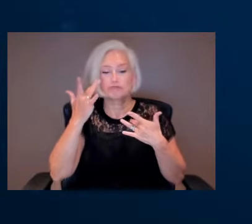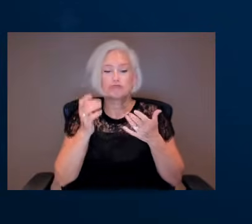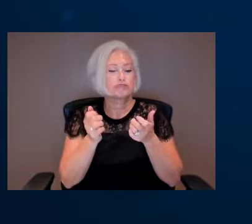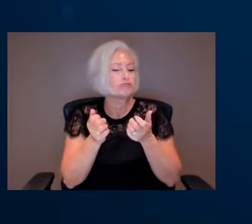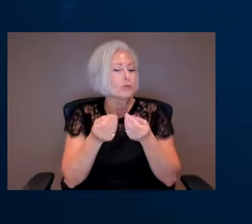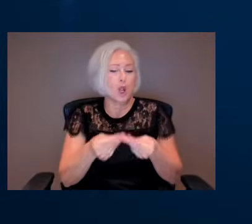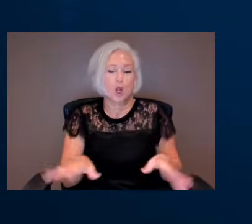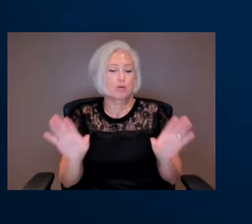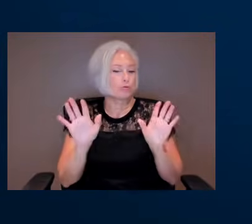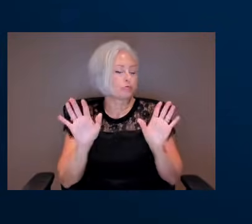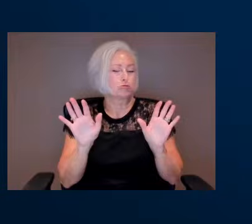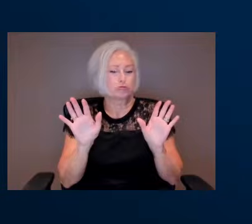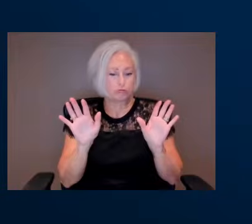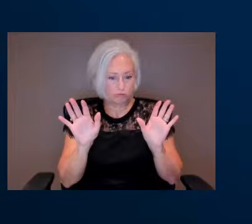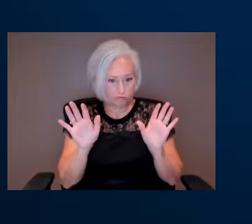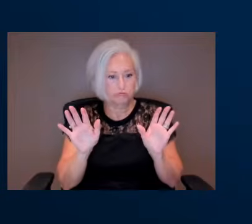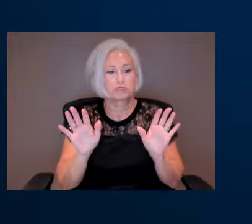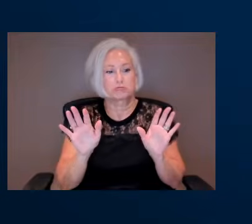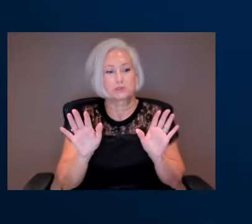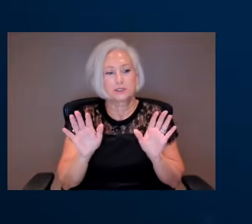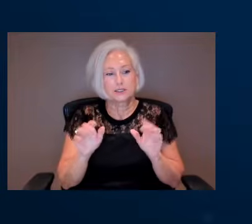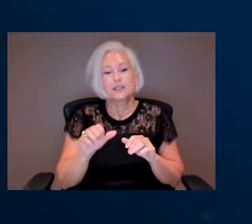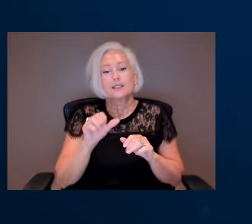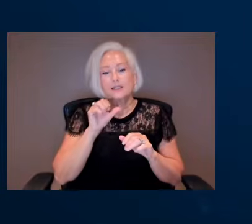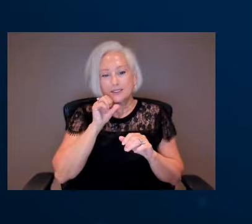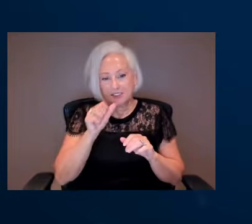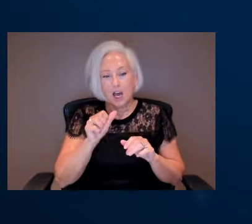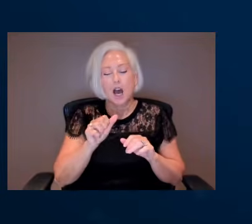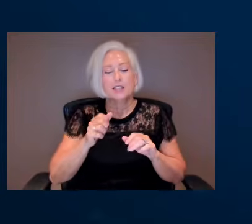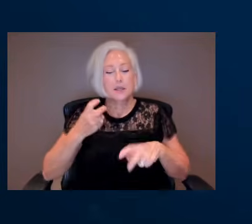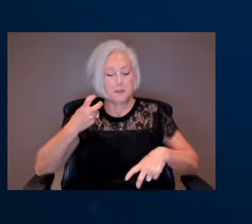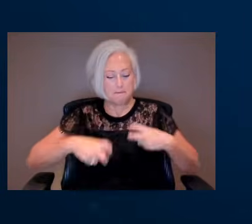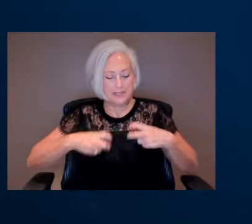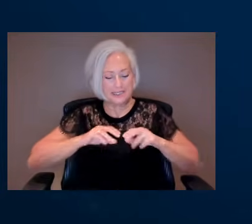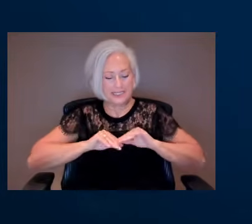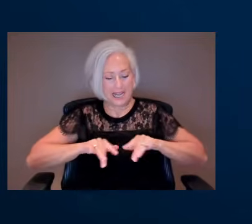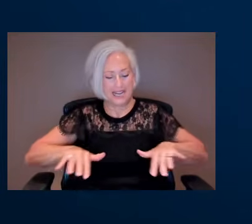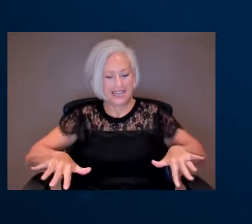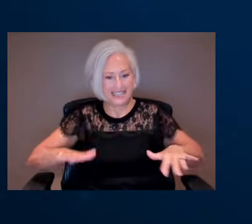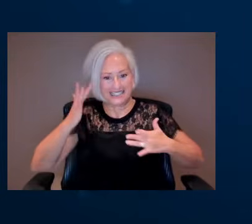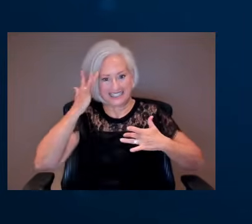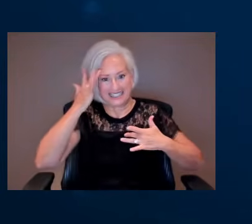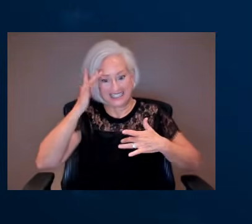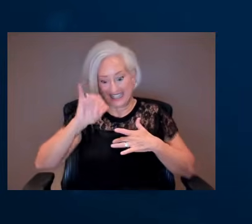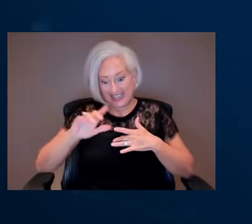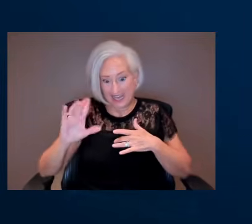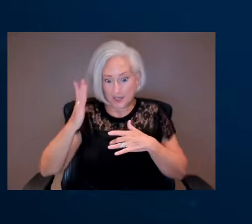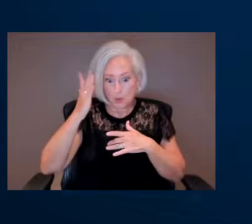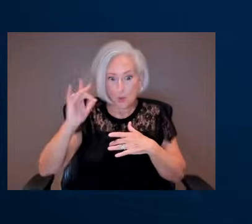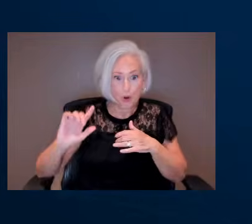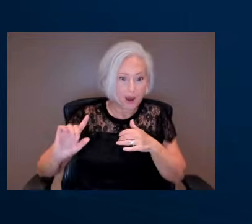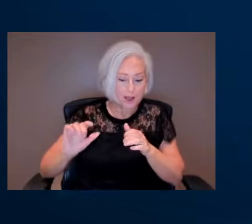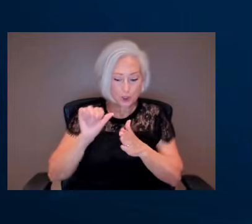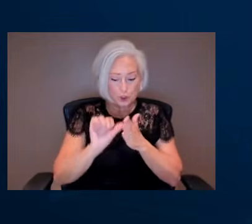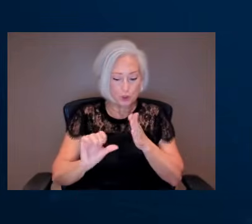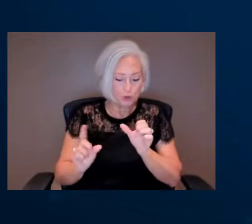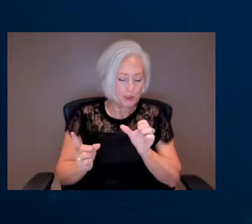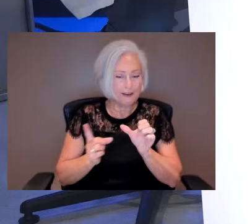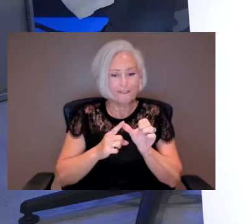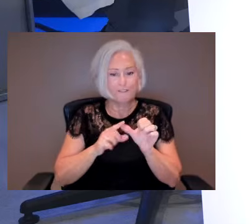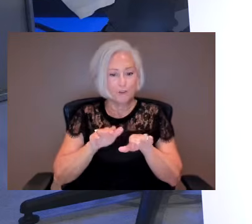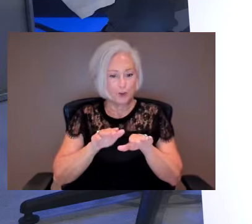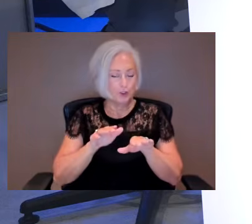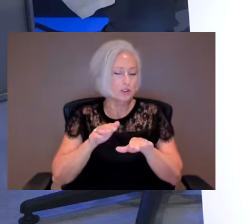not the potential micrometastatic disease. But yeah, that's why surgery is the first step, because oftentimes it is curable. So what are